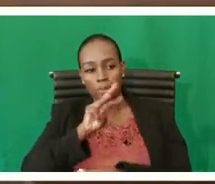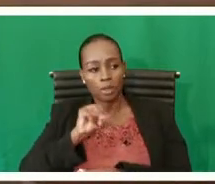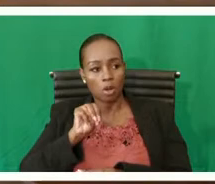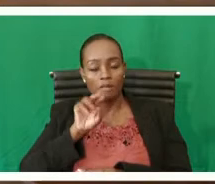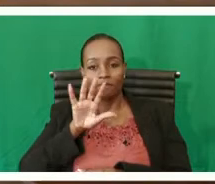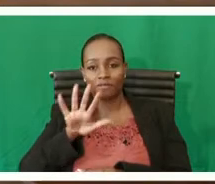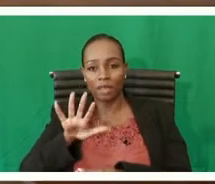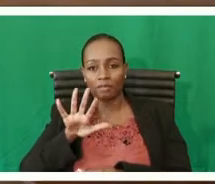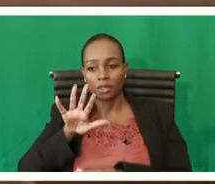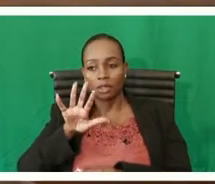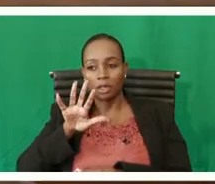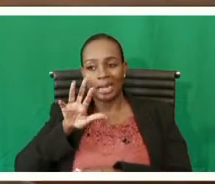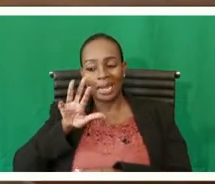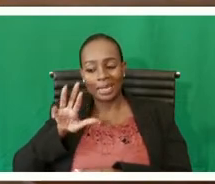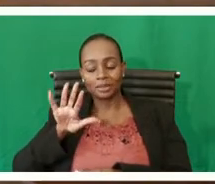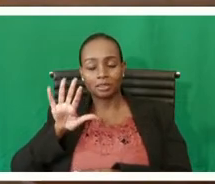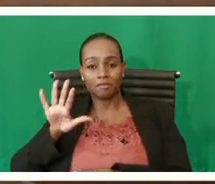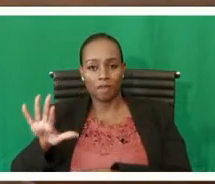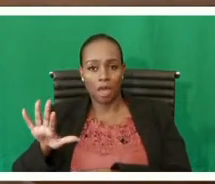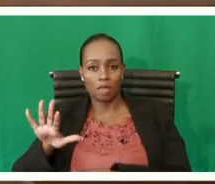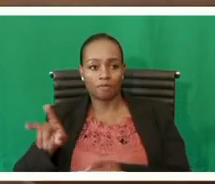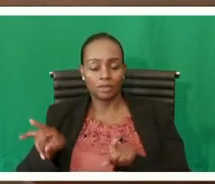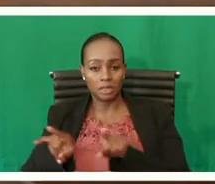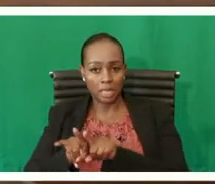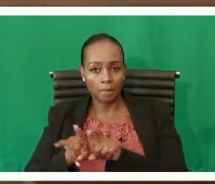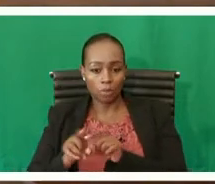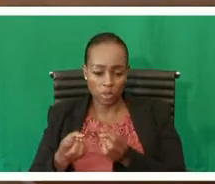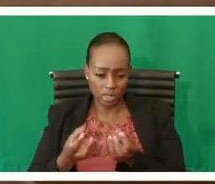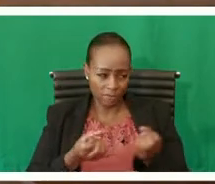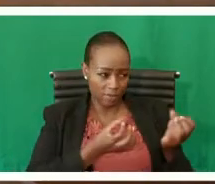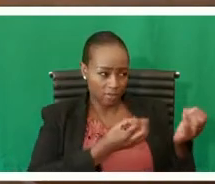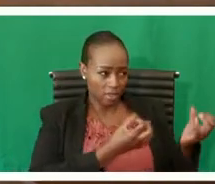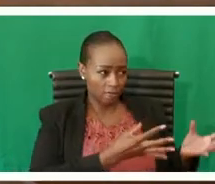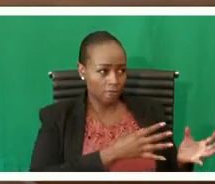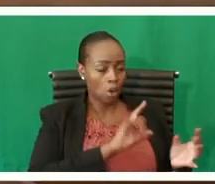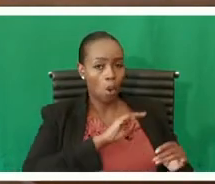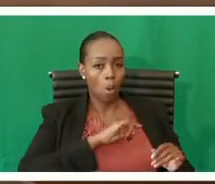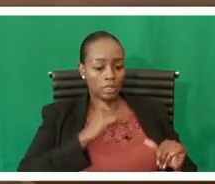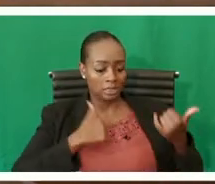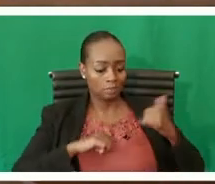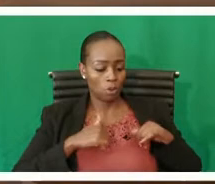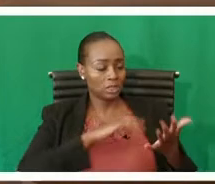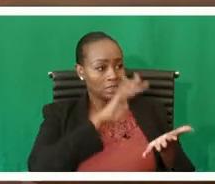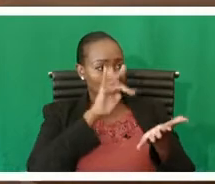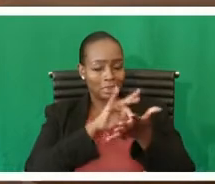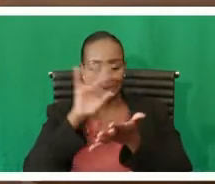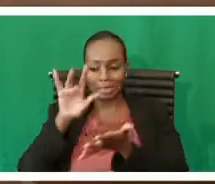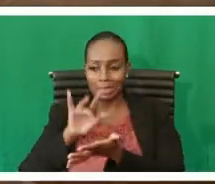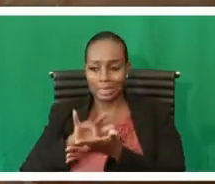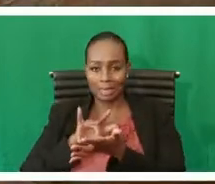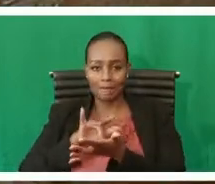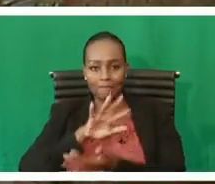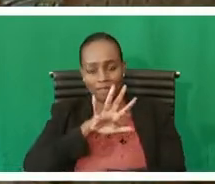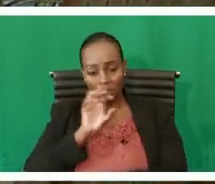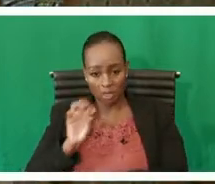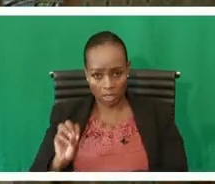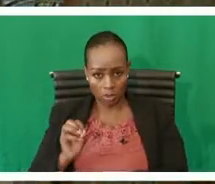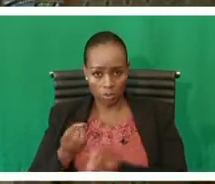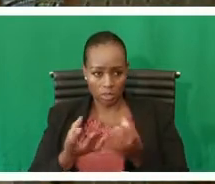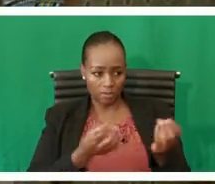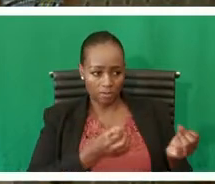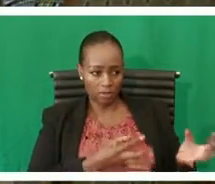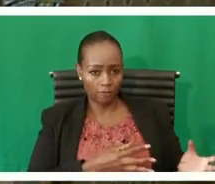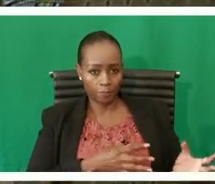2,595 rand was also made available to 171 sports sector beneficiaries. The creative